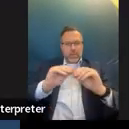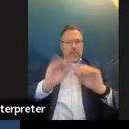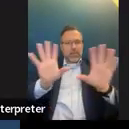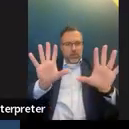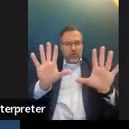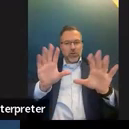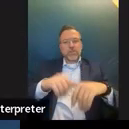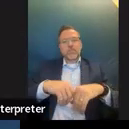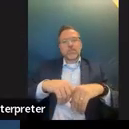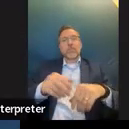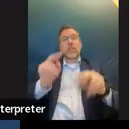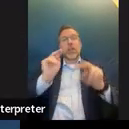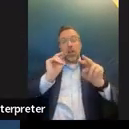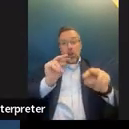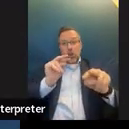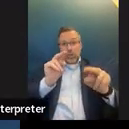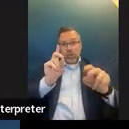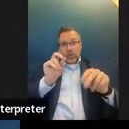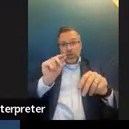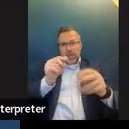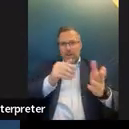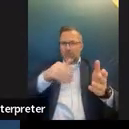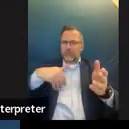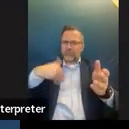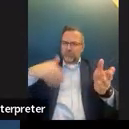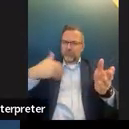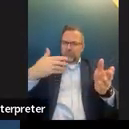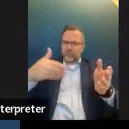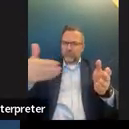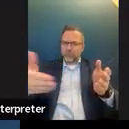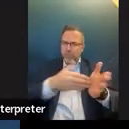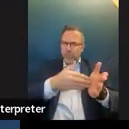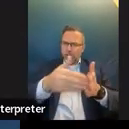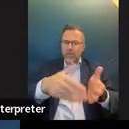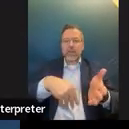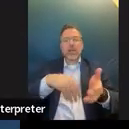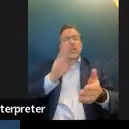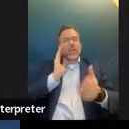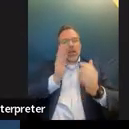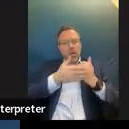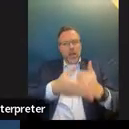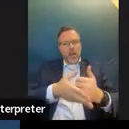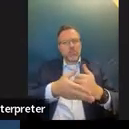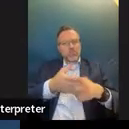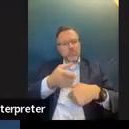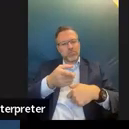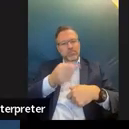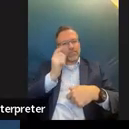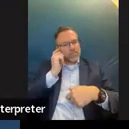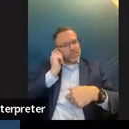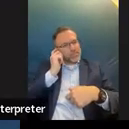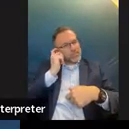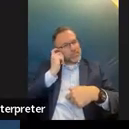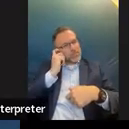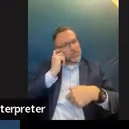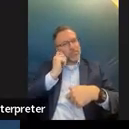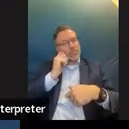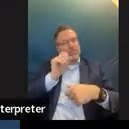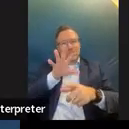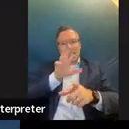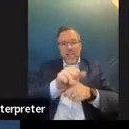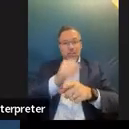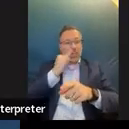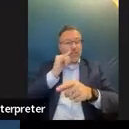often because it will tell you when your student is not making progress. Do you have to take data every